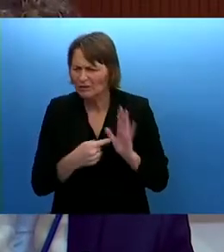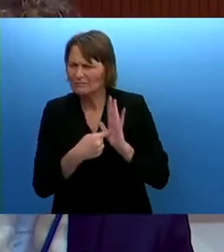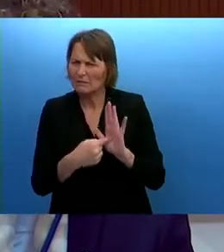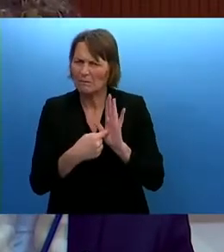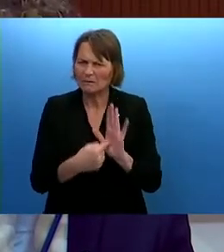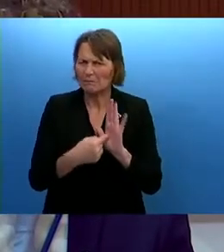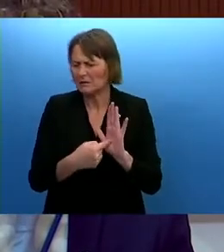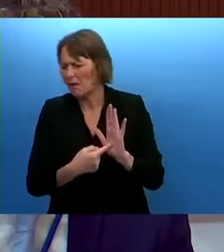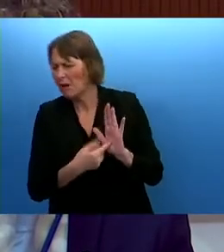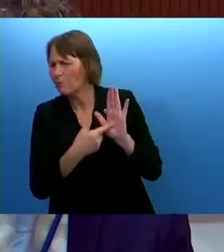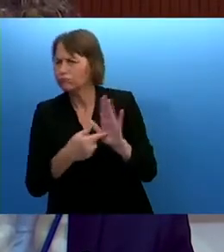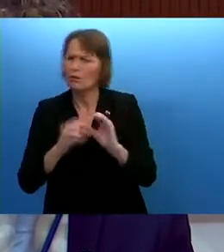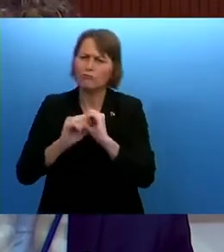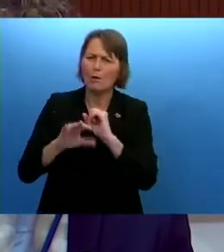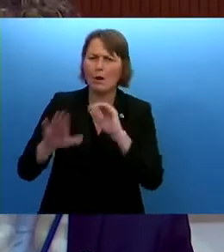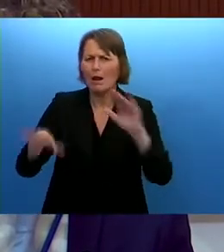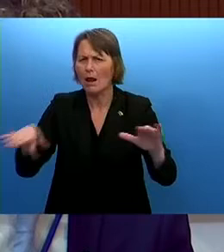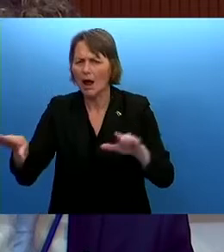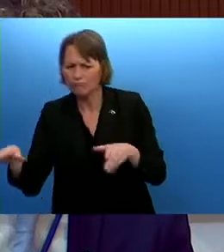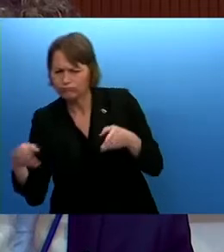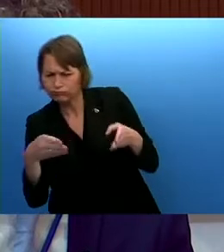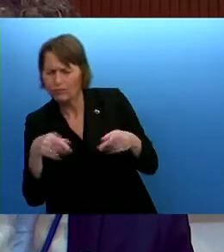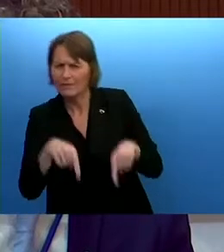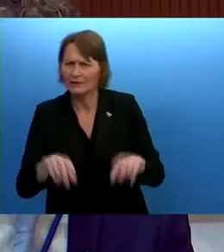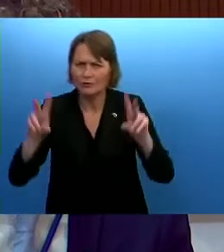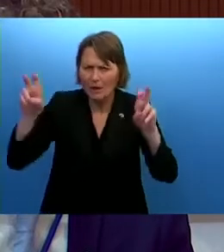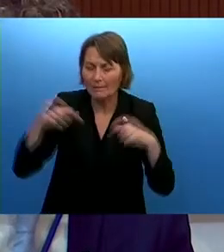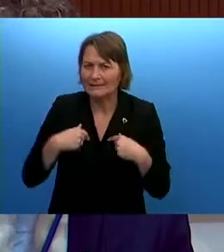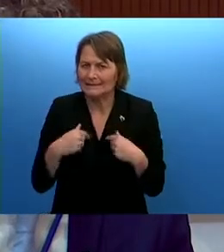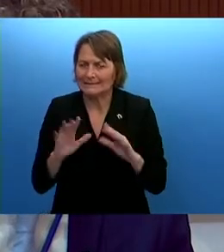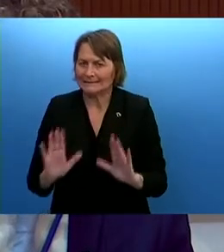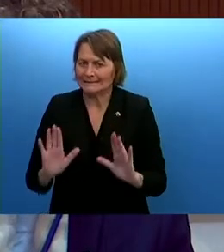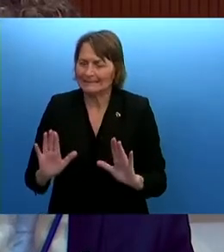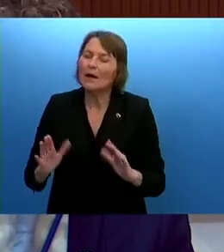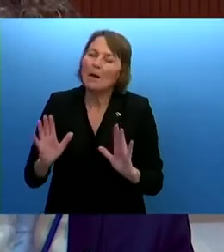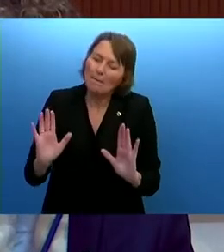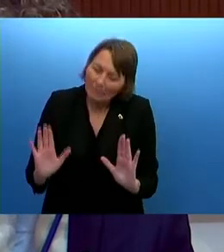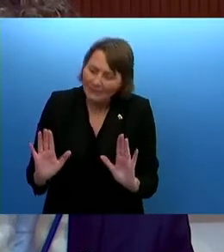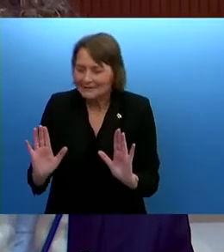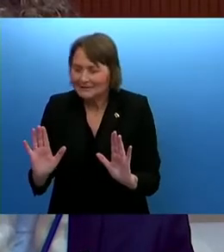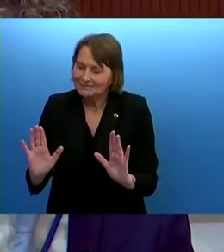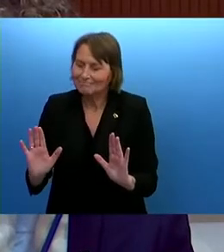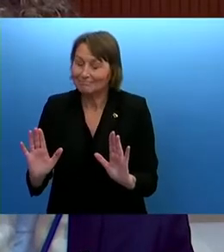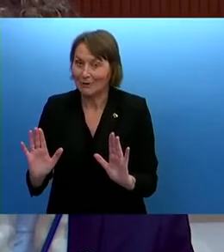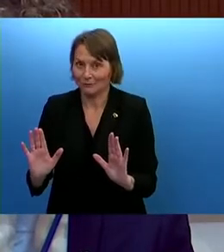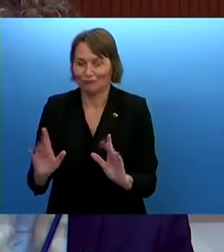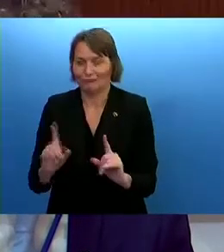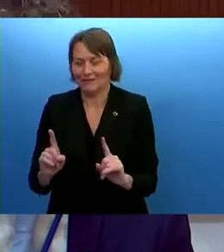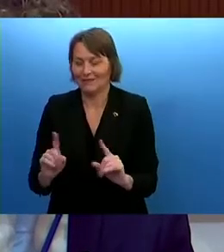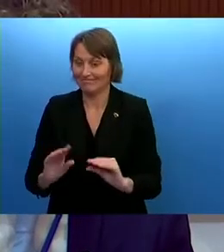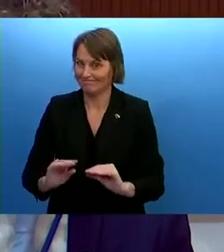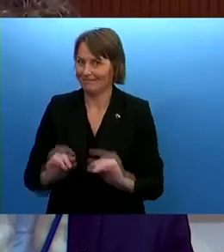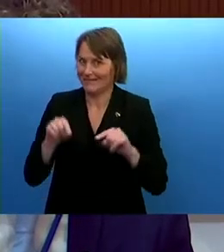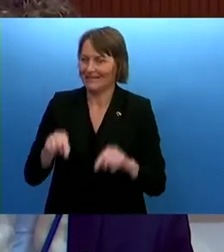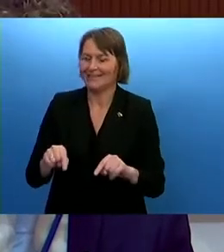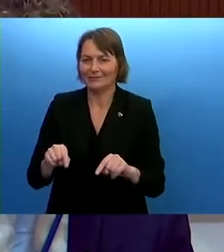to promote our advocacy on any particular element of disability. But all of that was clear, I might add.